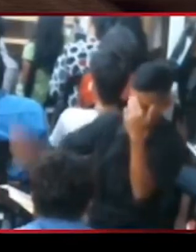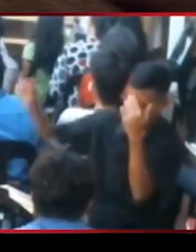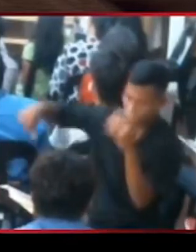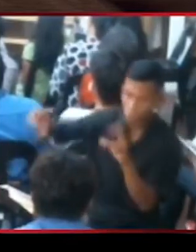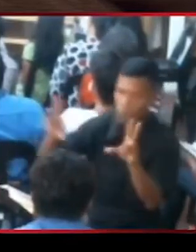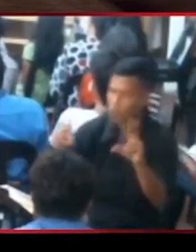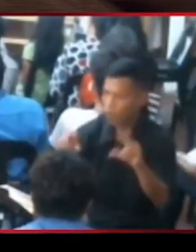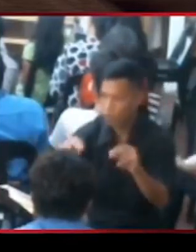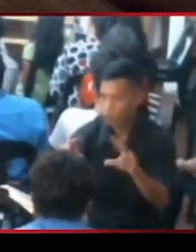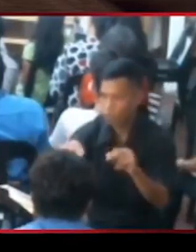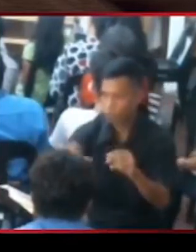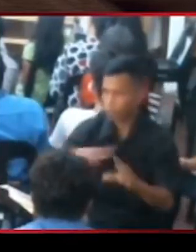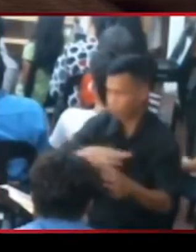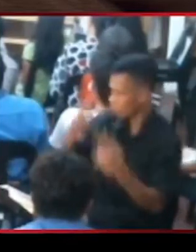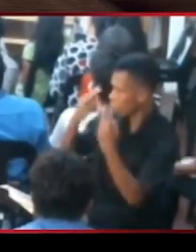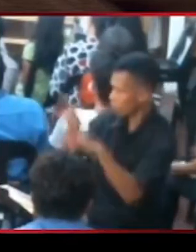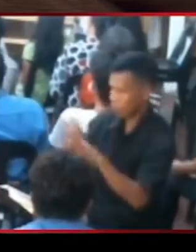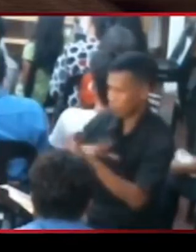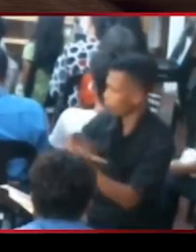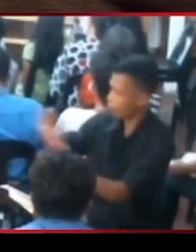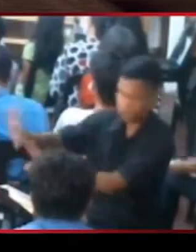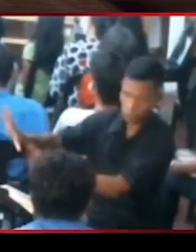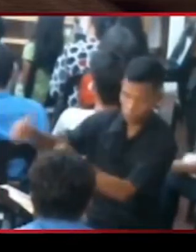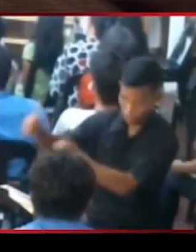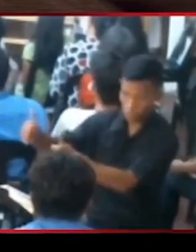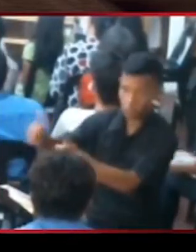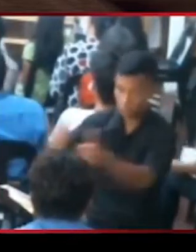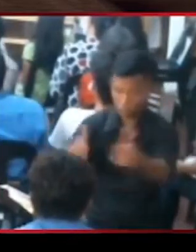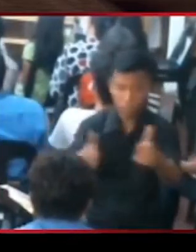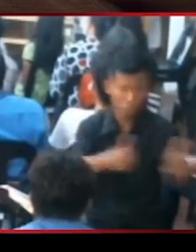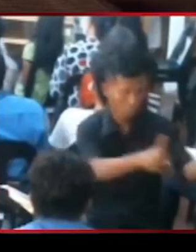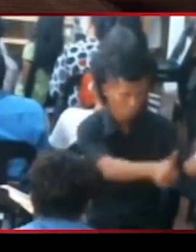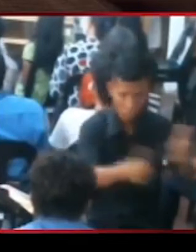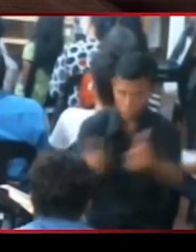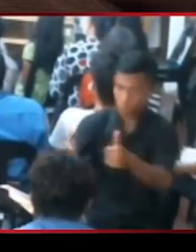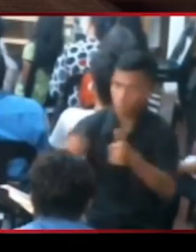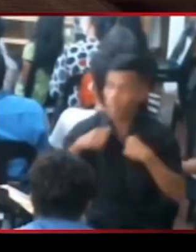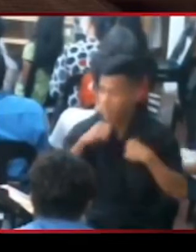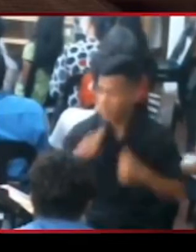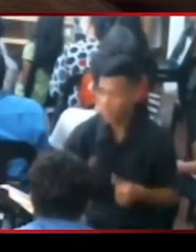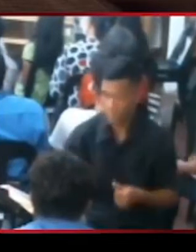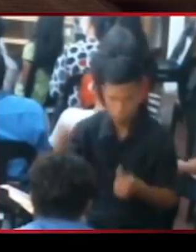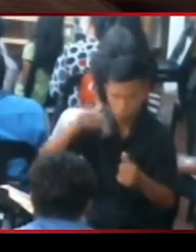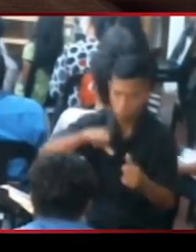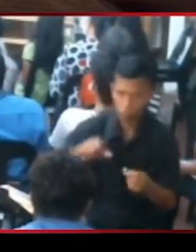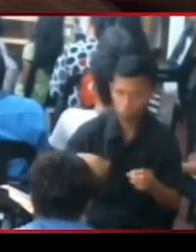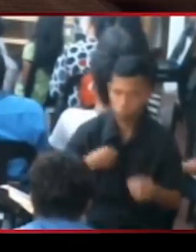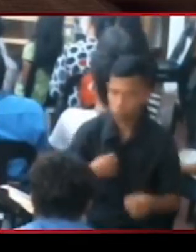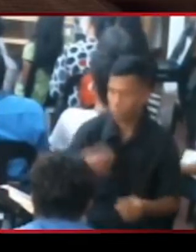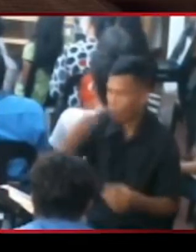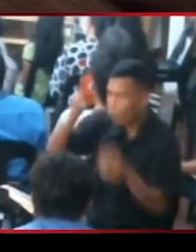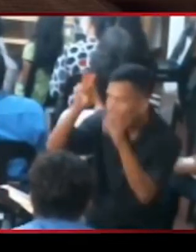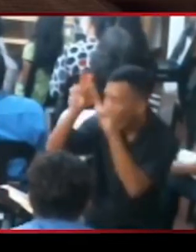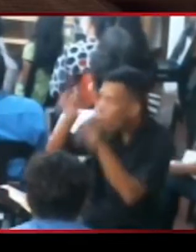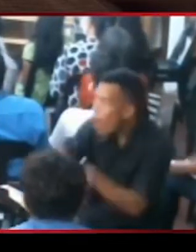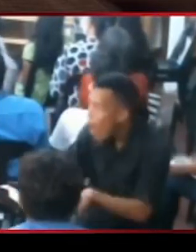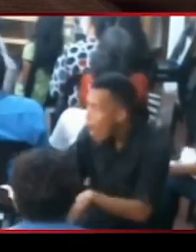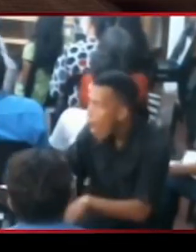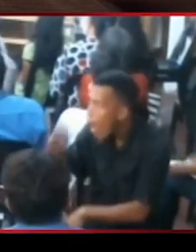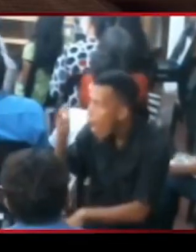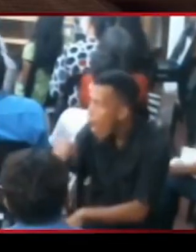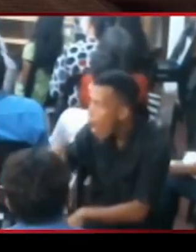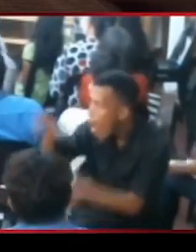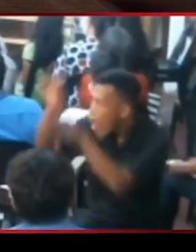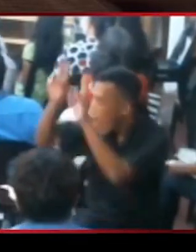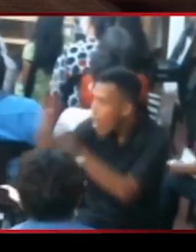what's a right dress code for a woman, and what's a right dress code for a man, and not mix them up,